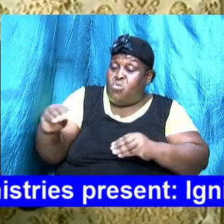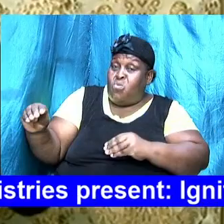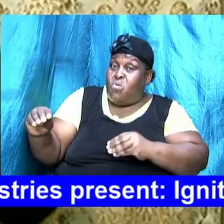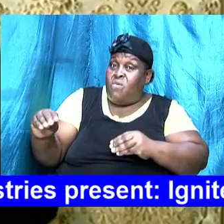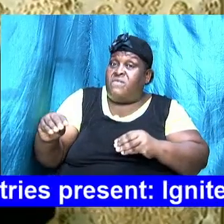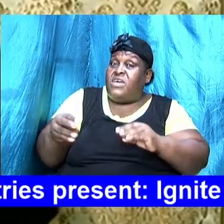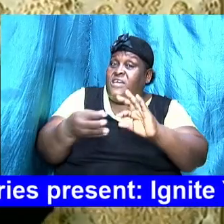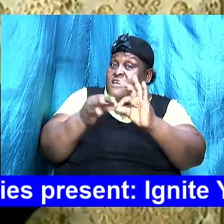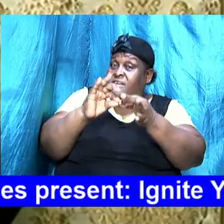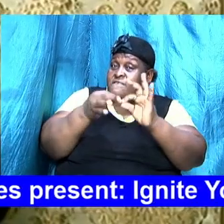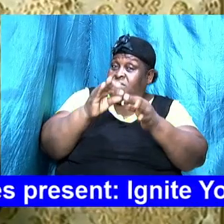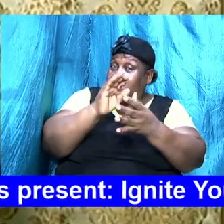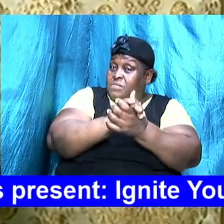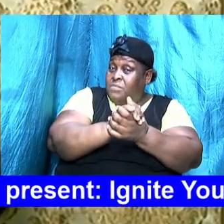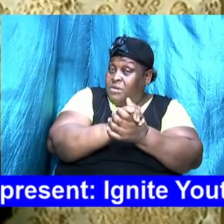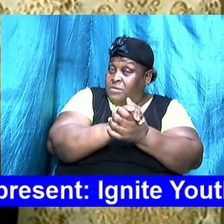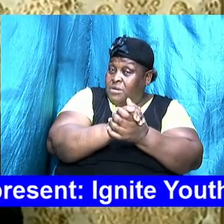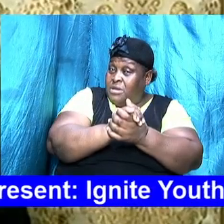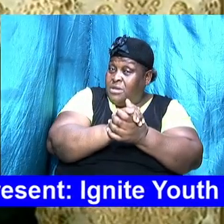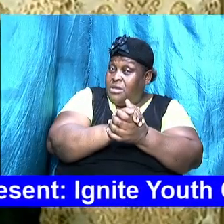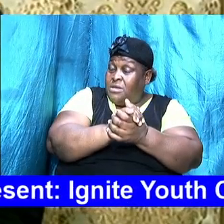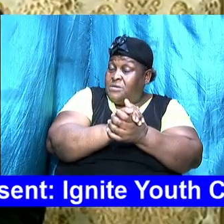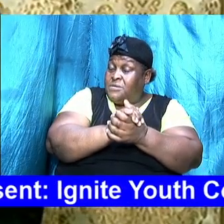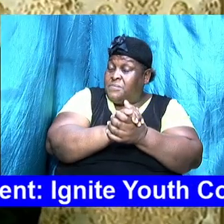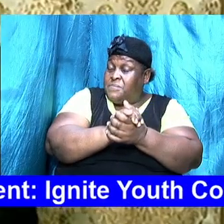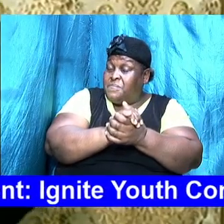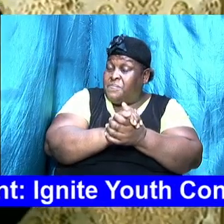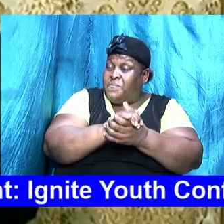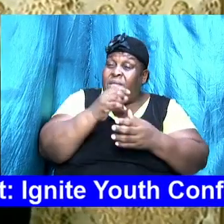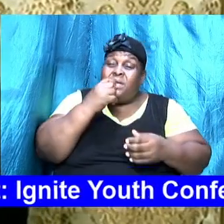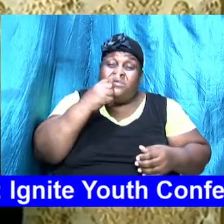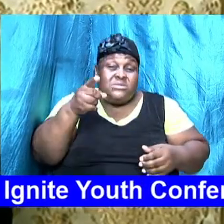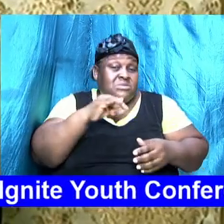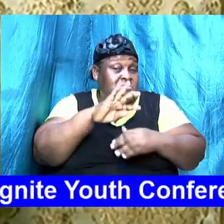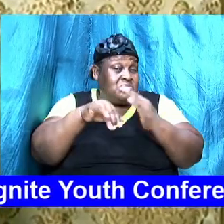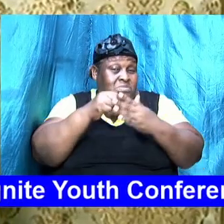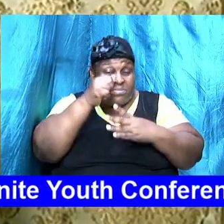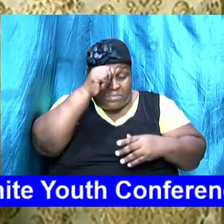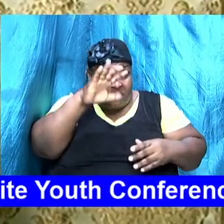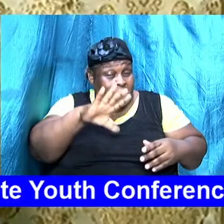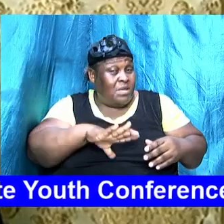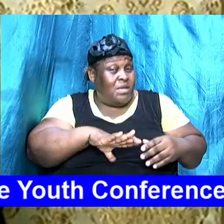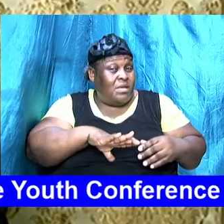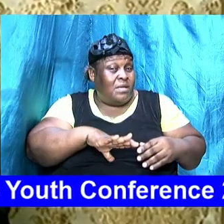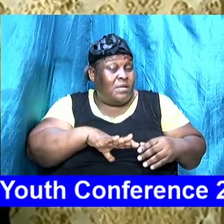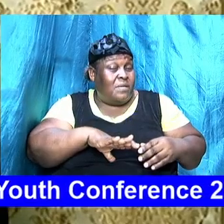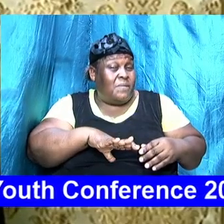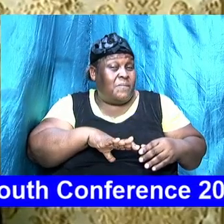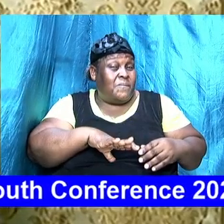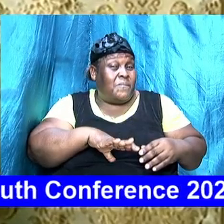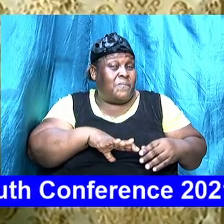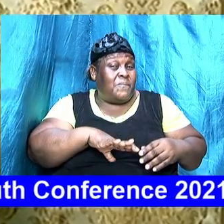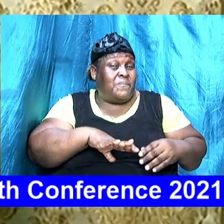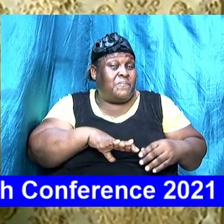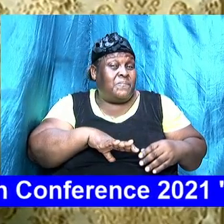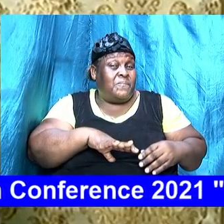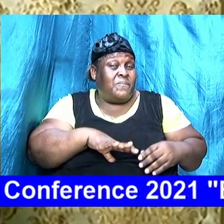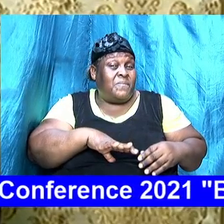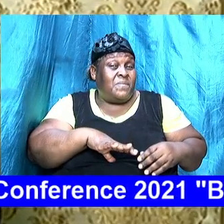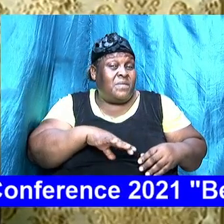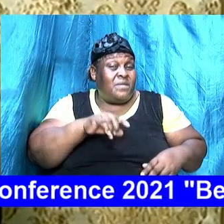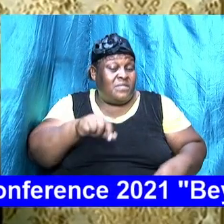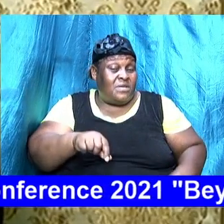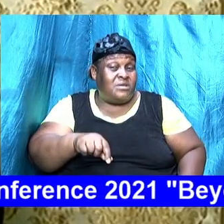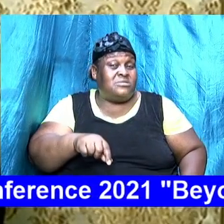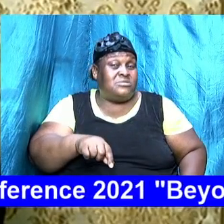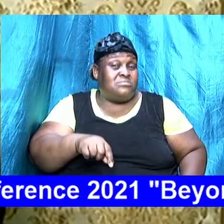now moving. And I say to all men, listen to me, this one is on